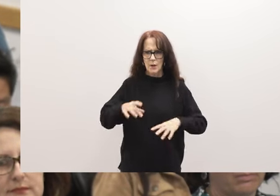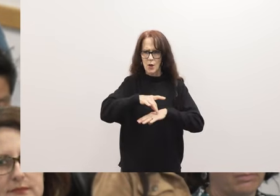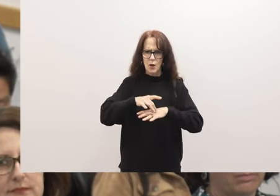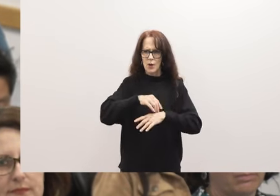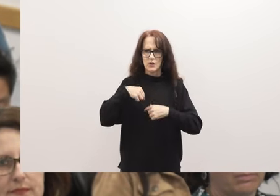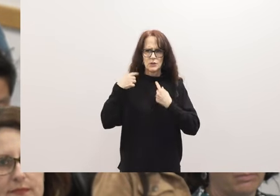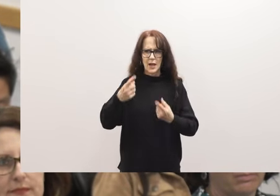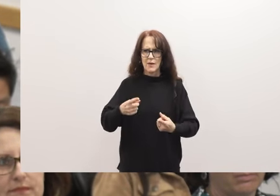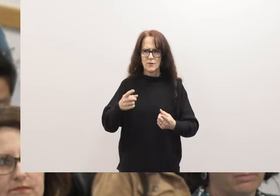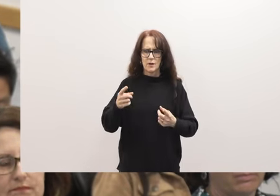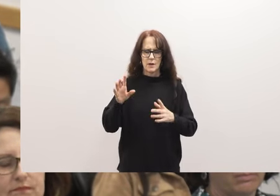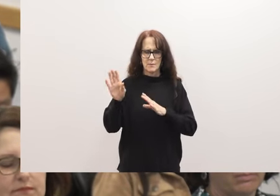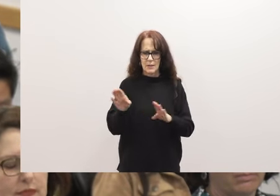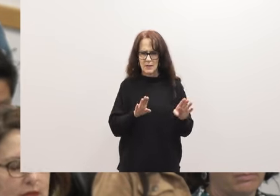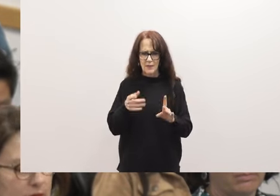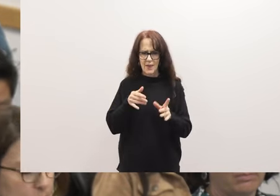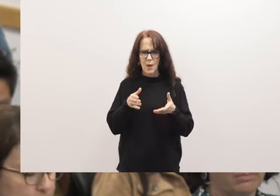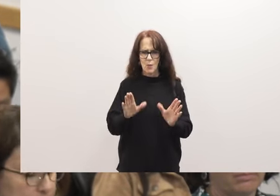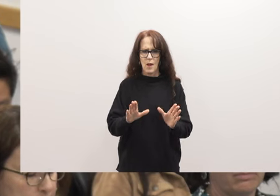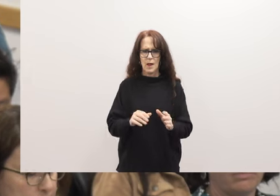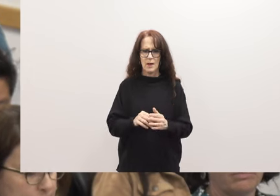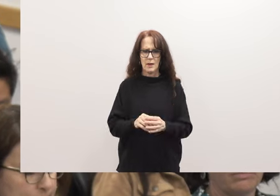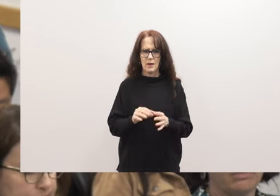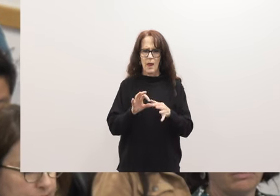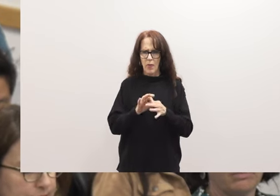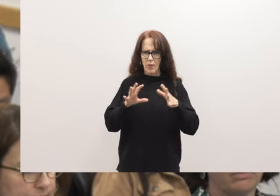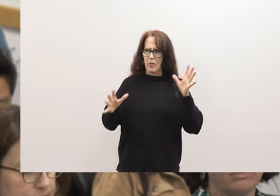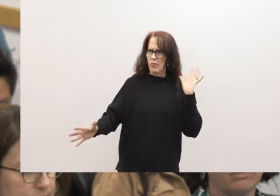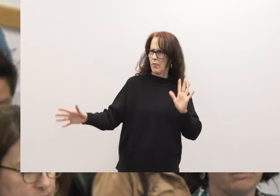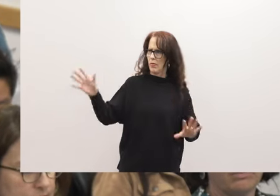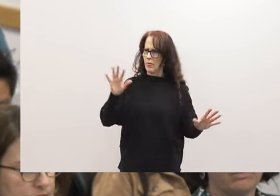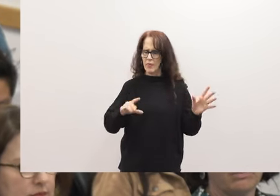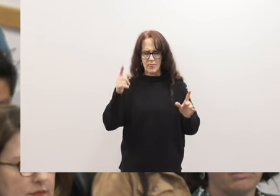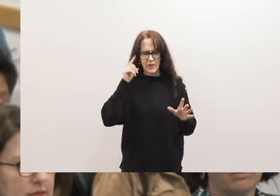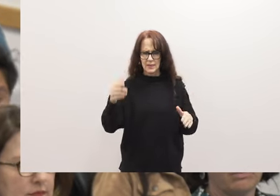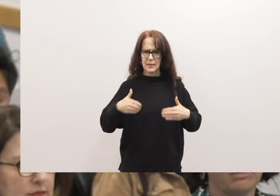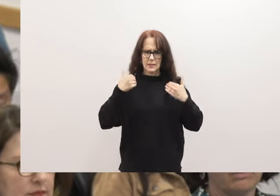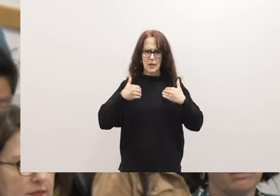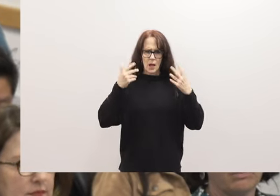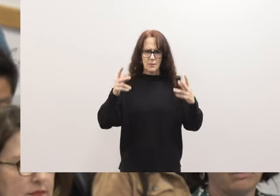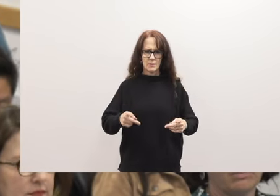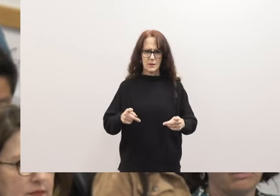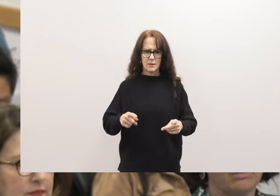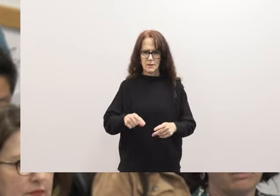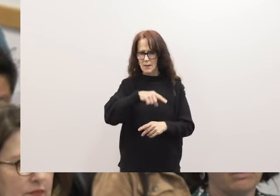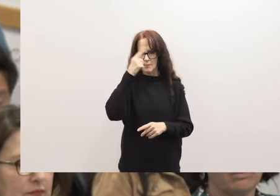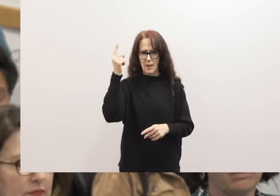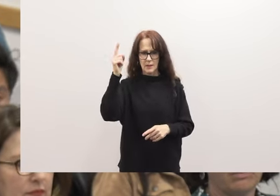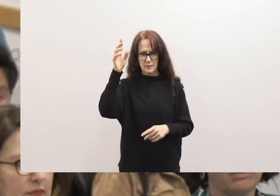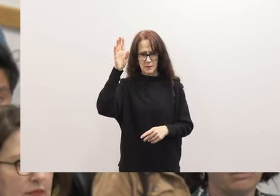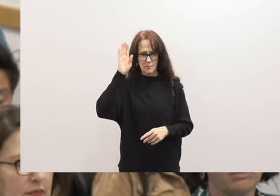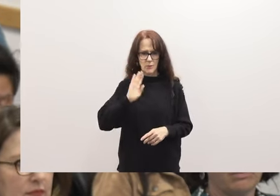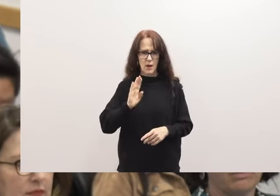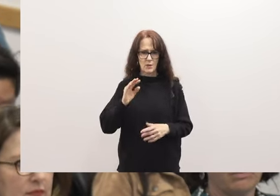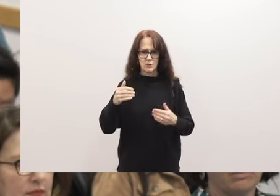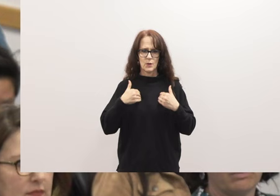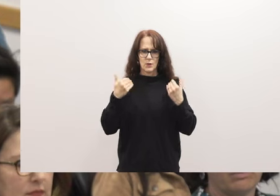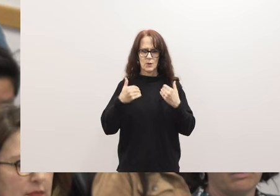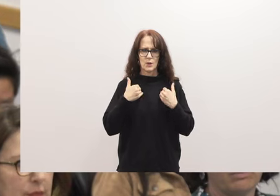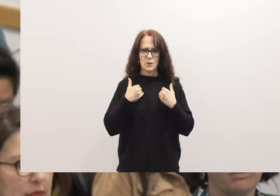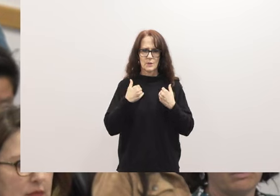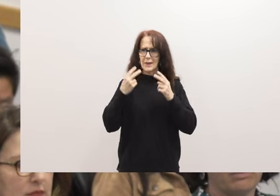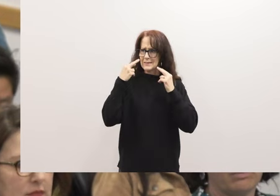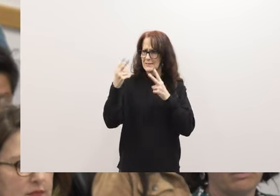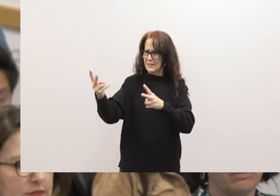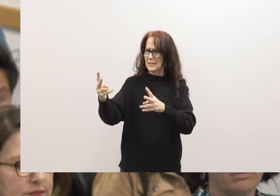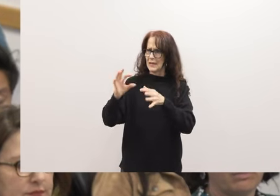ever be treated that way. And how disconnected are some to think that our young people, particularly Black and brown youth, don't see themselves in the struggle